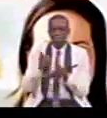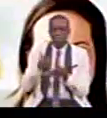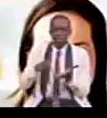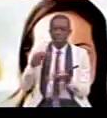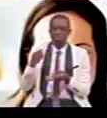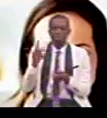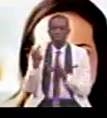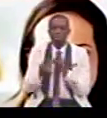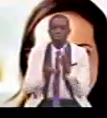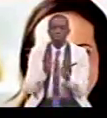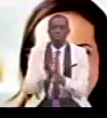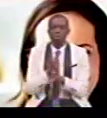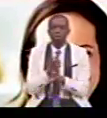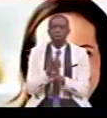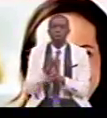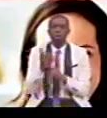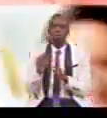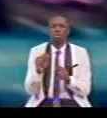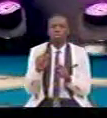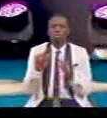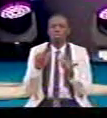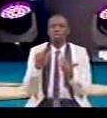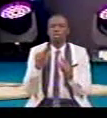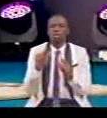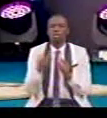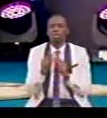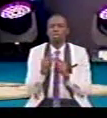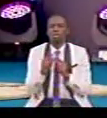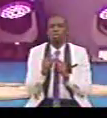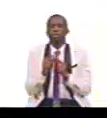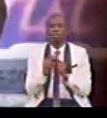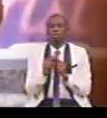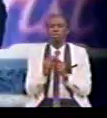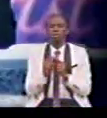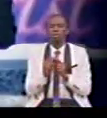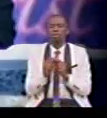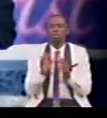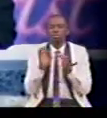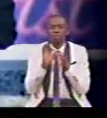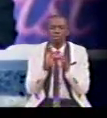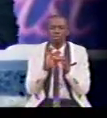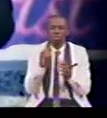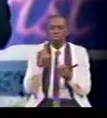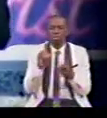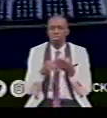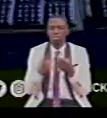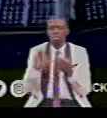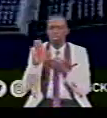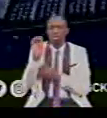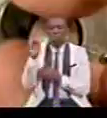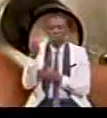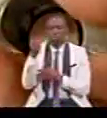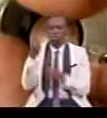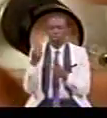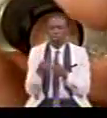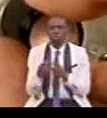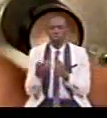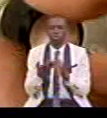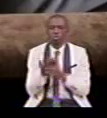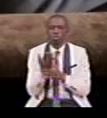the global audience gathers in one Accord connected to God's word and power through satellite